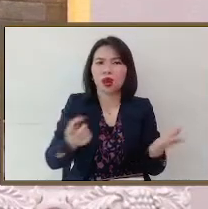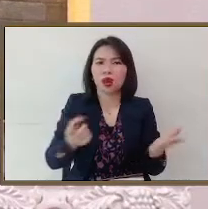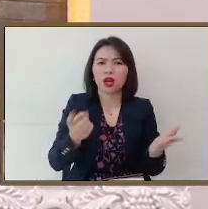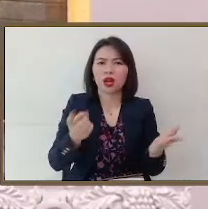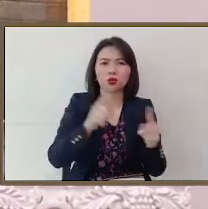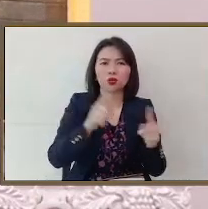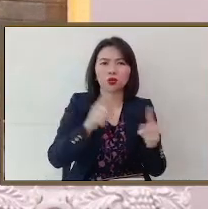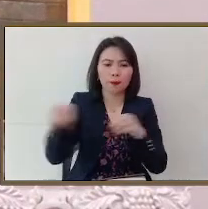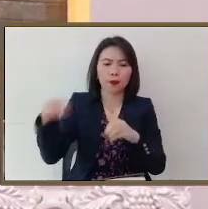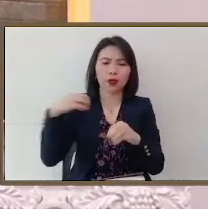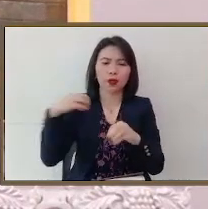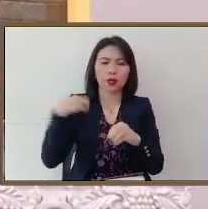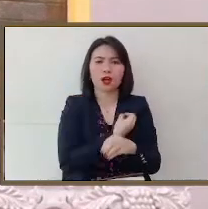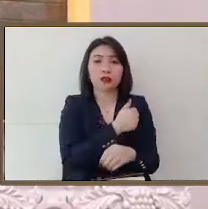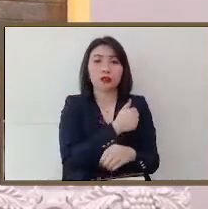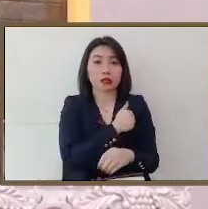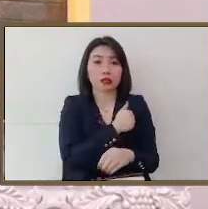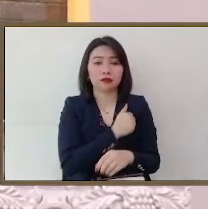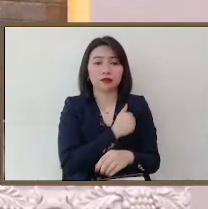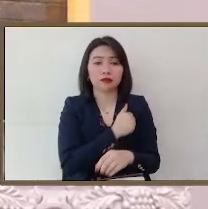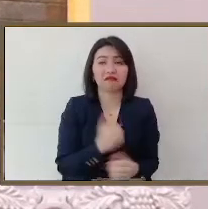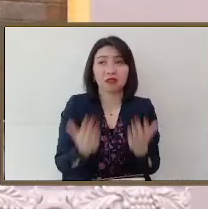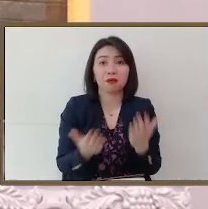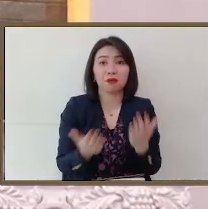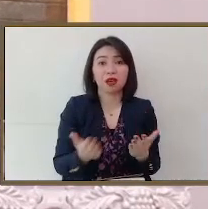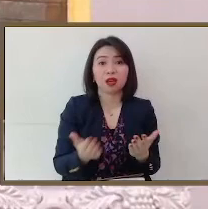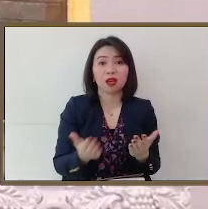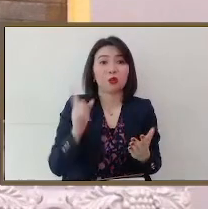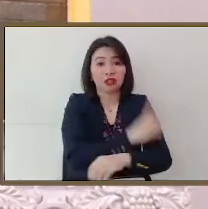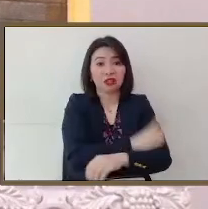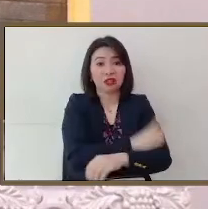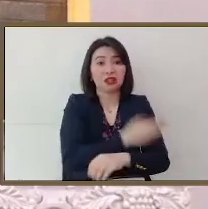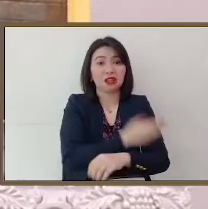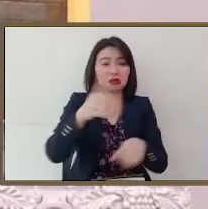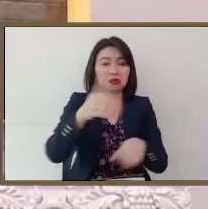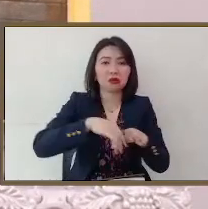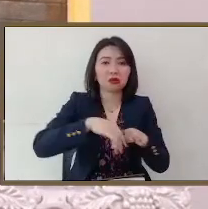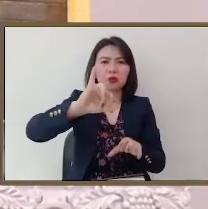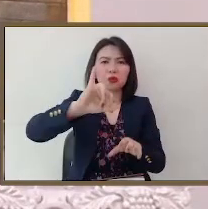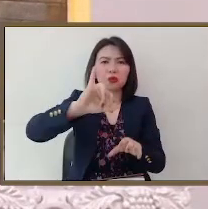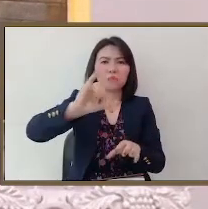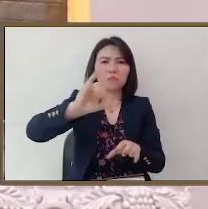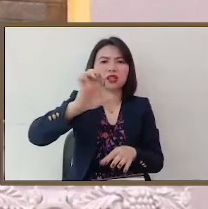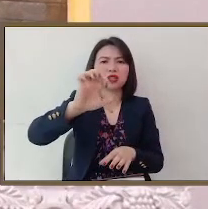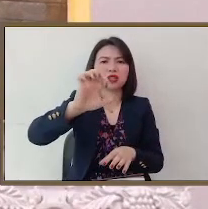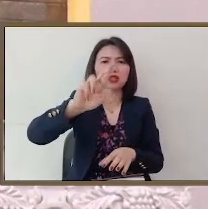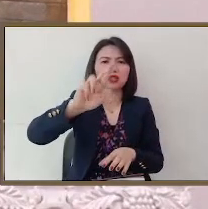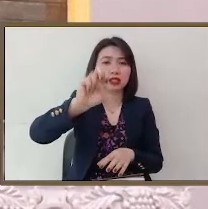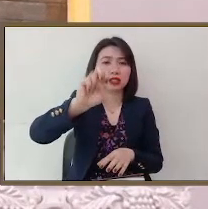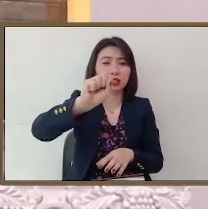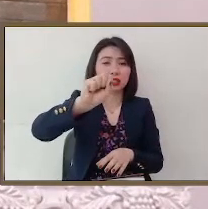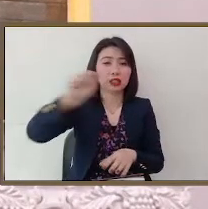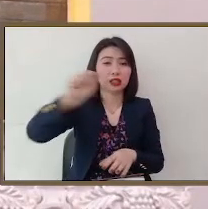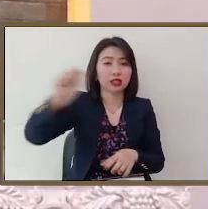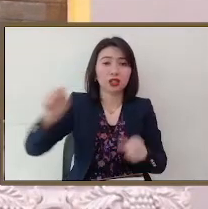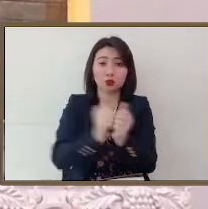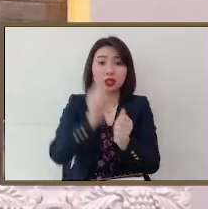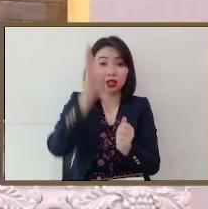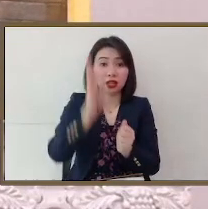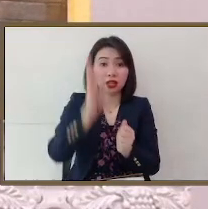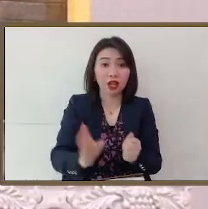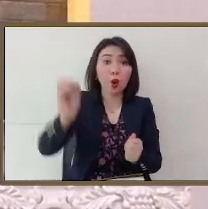Alright? You might want to be in the wilderness with God or you might want to be in the temple with Satan.